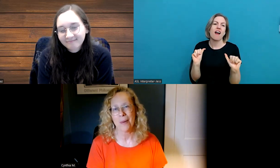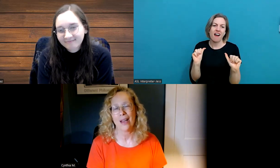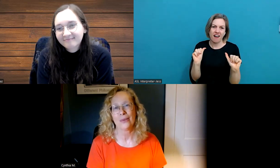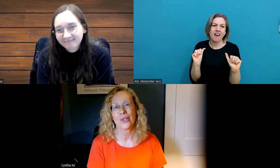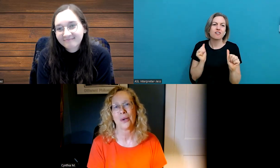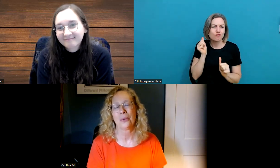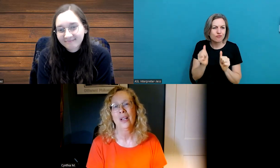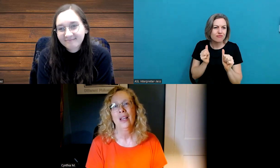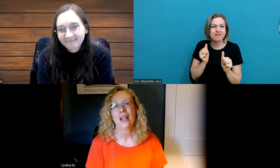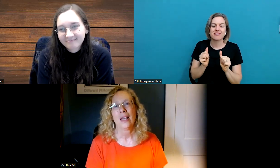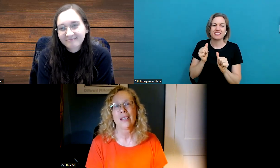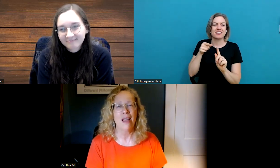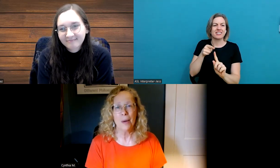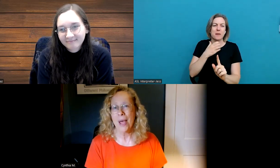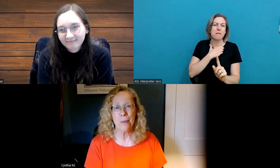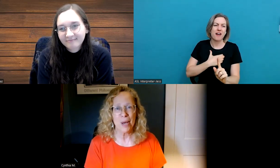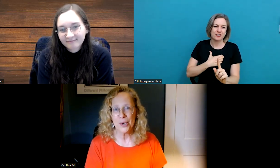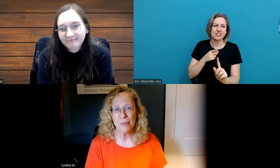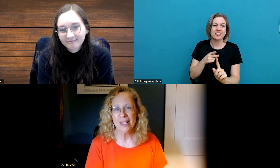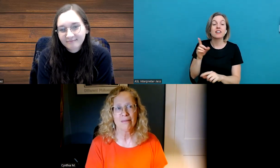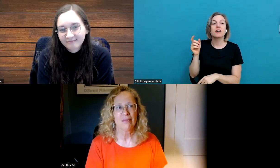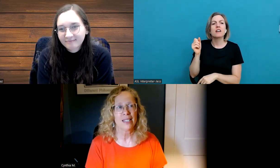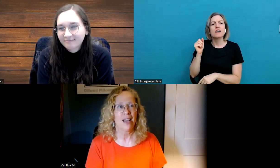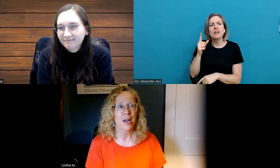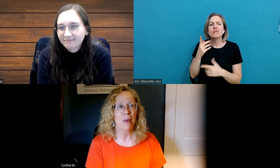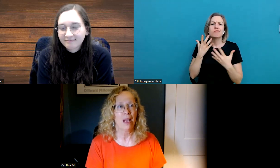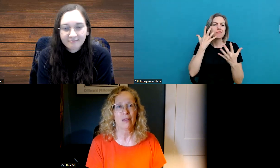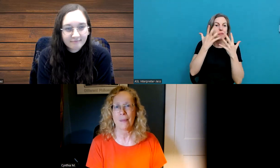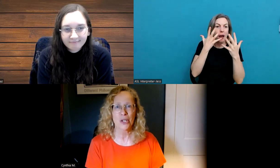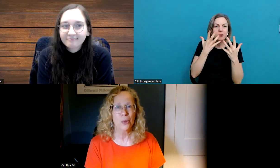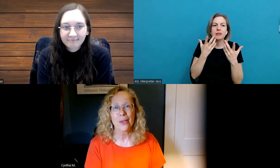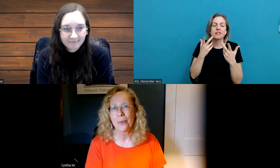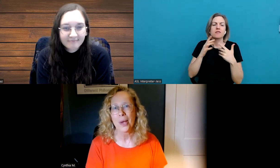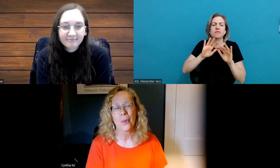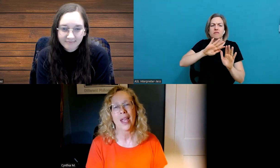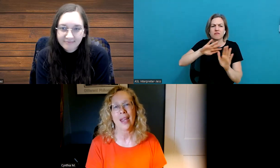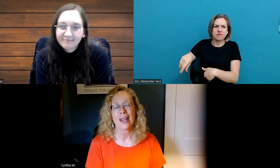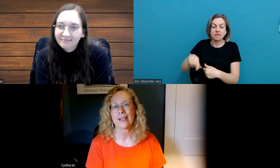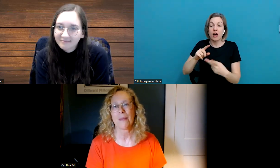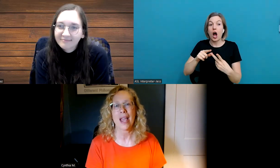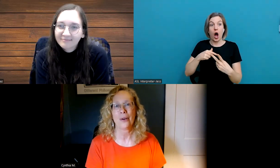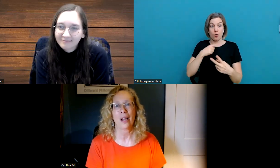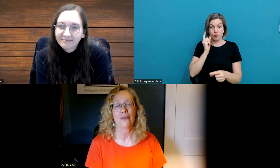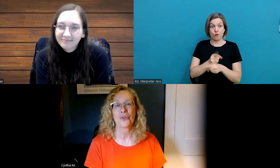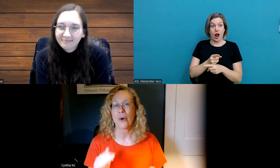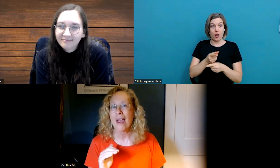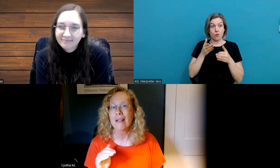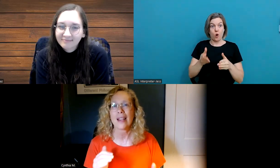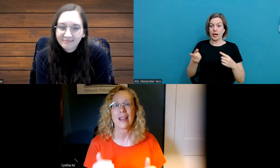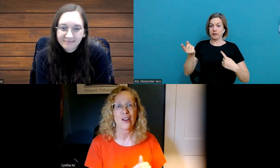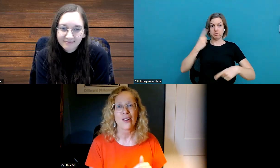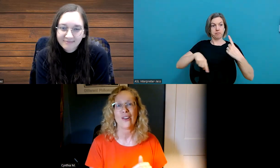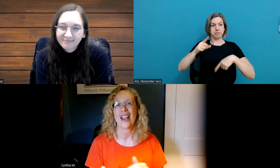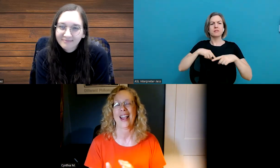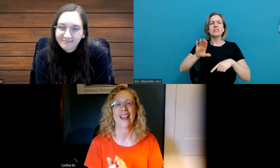all about. So it's not about embarrassment. It's not about, am I doing it the right way? It's a matter of trial